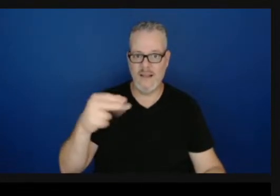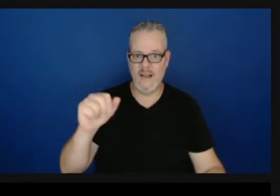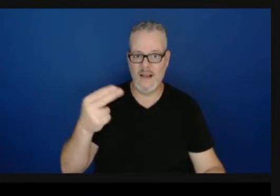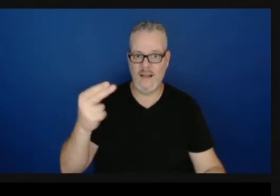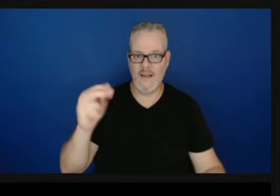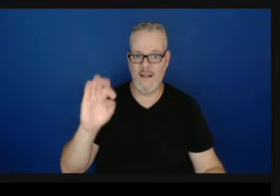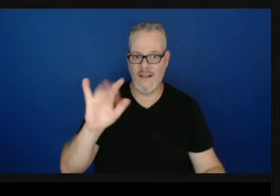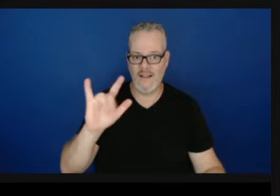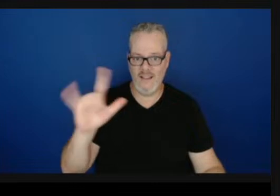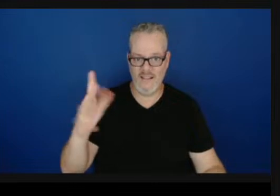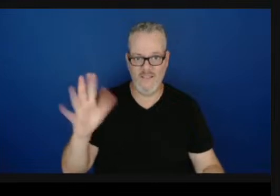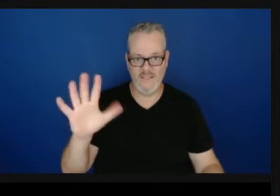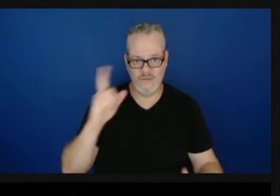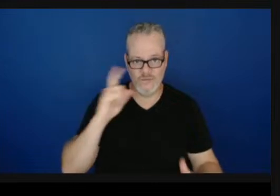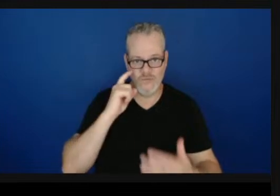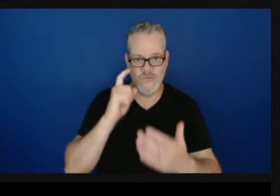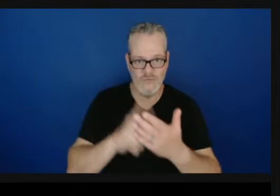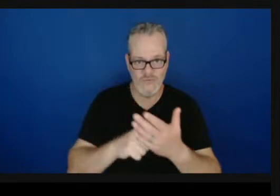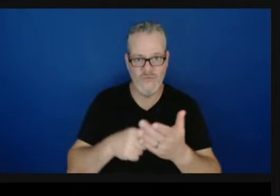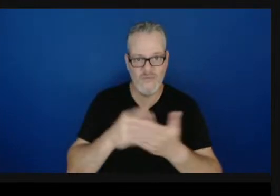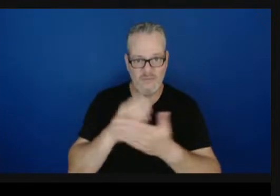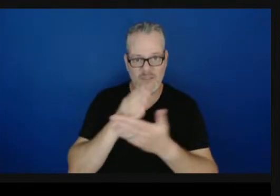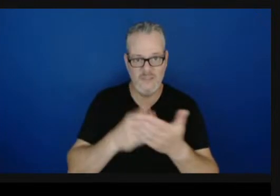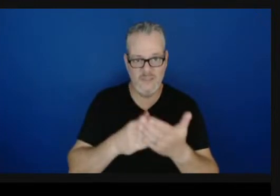of these,